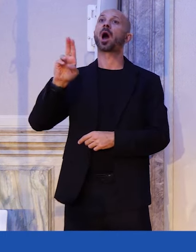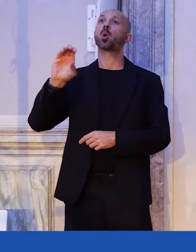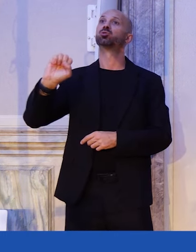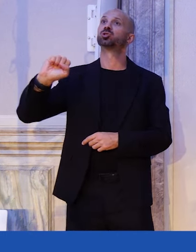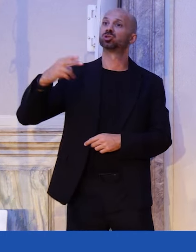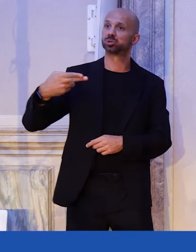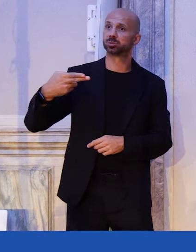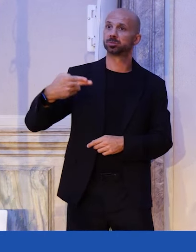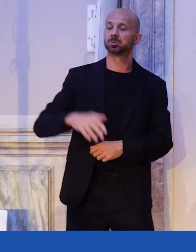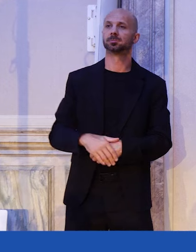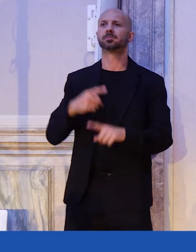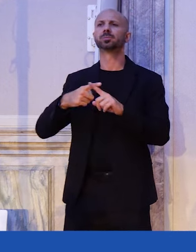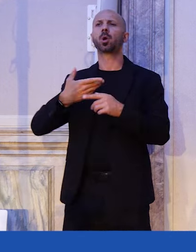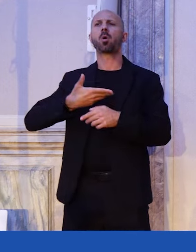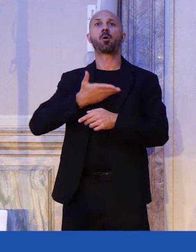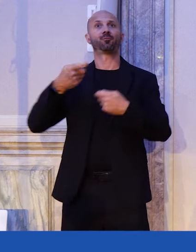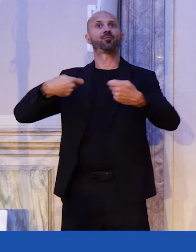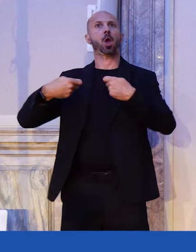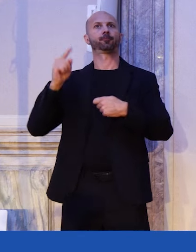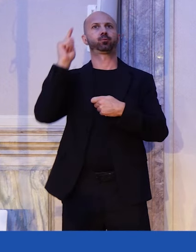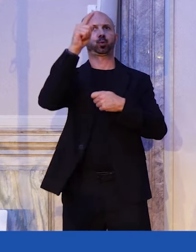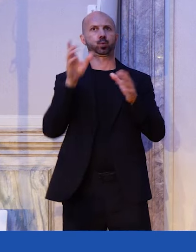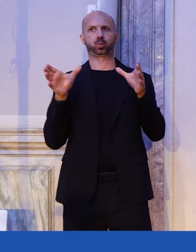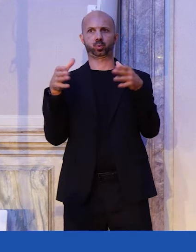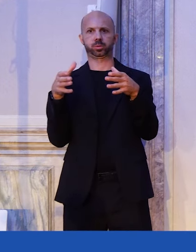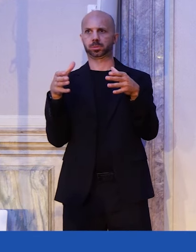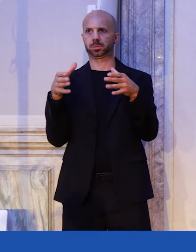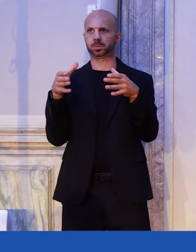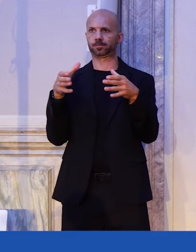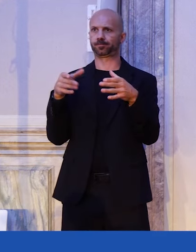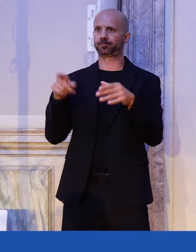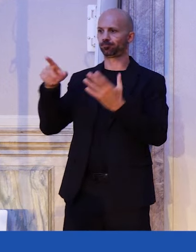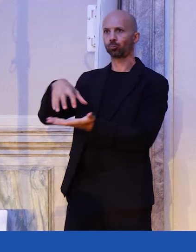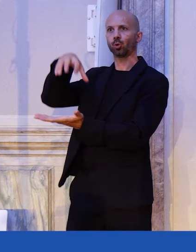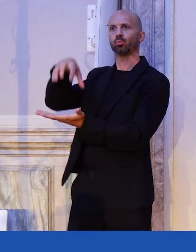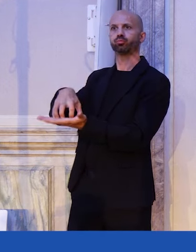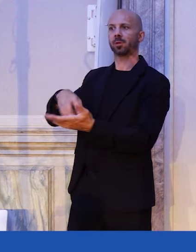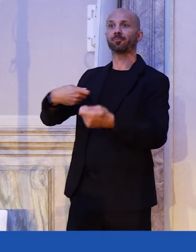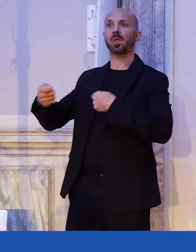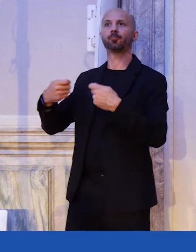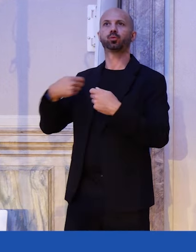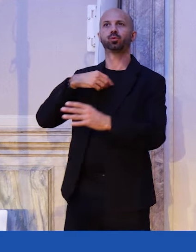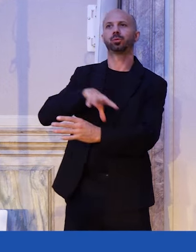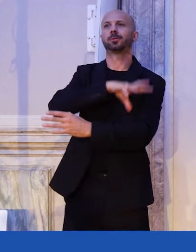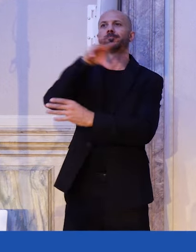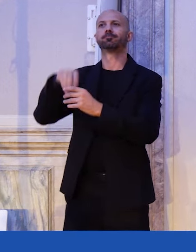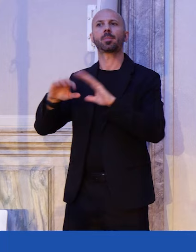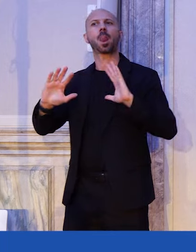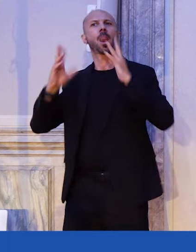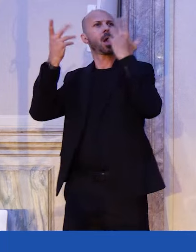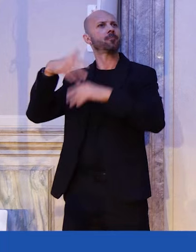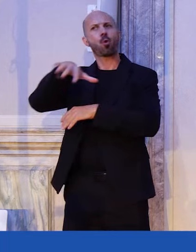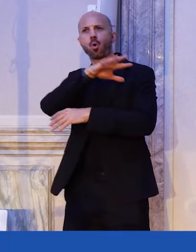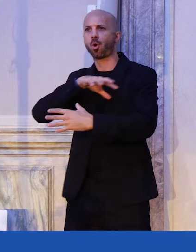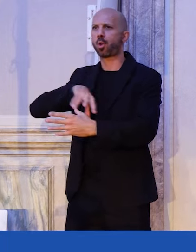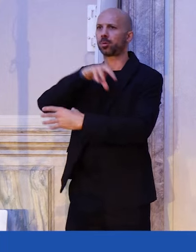the city of franford on mine who have provided us a home since 1985 as well as the state of hessen and the German